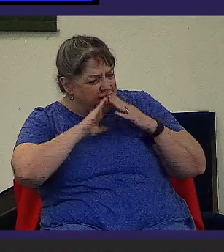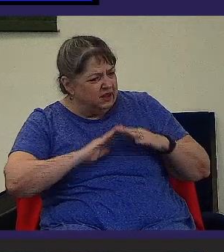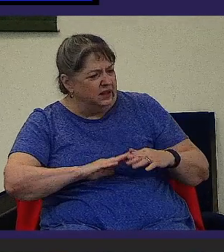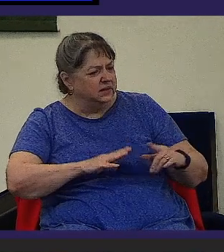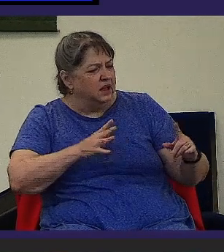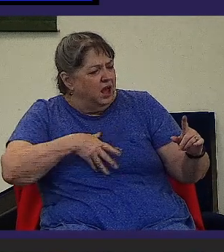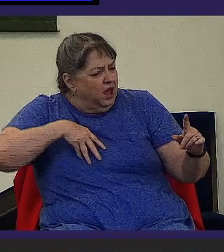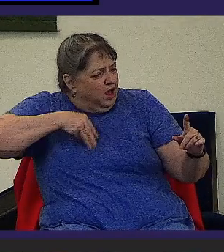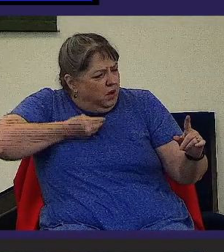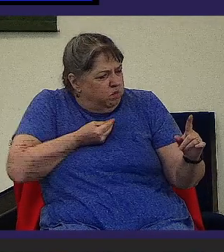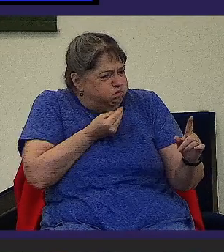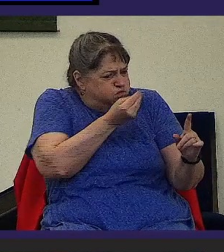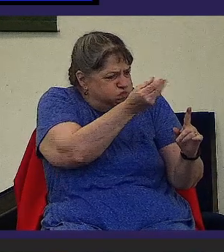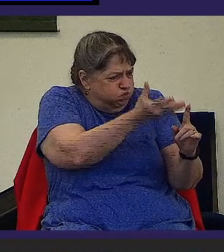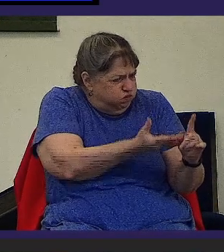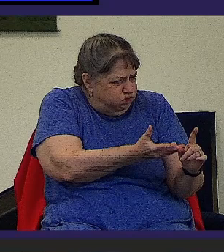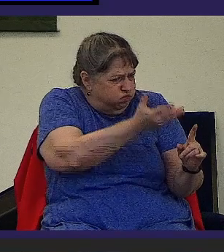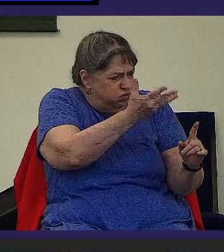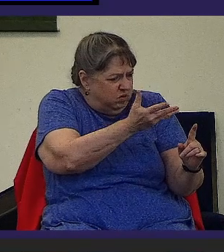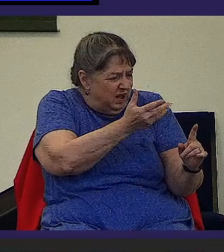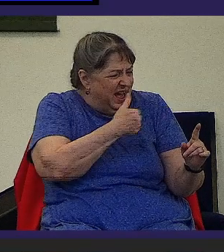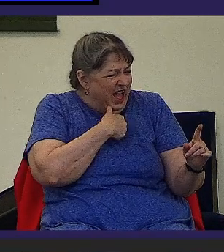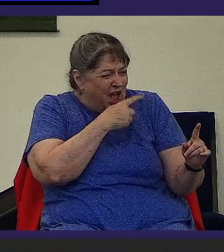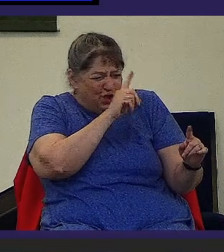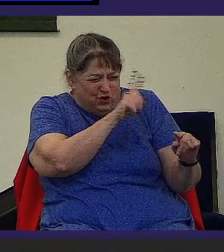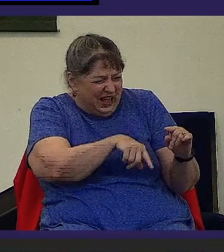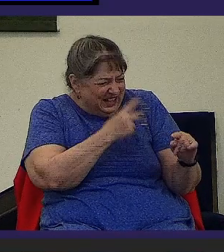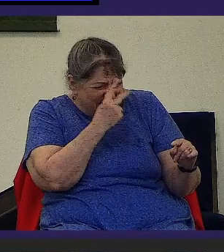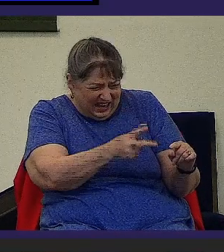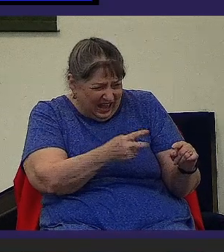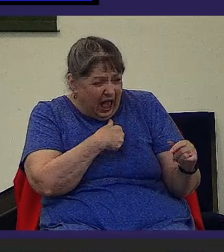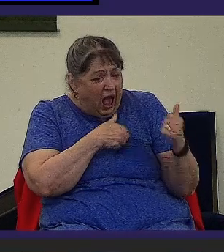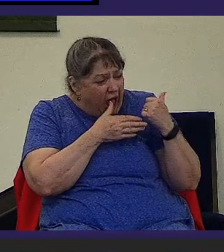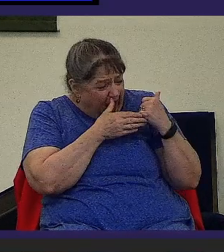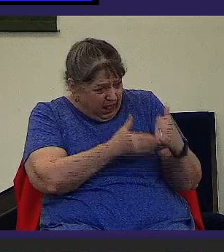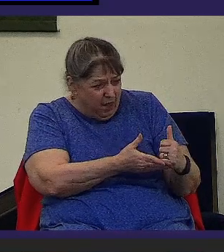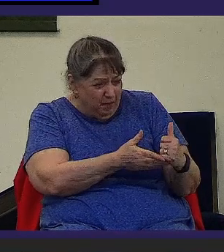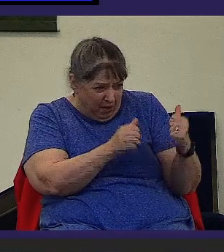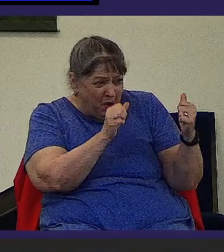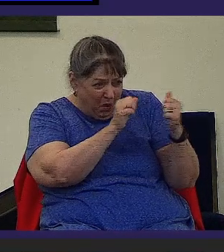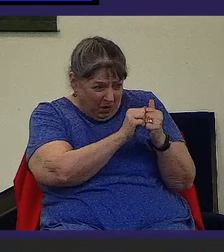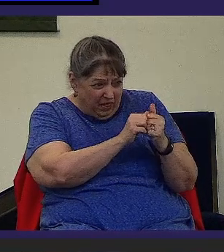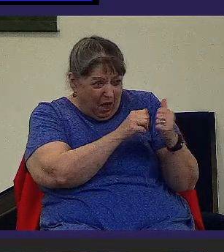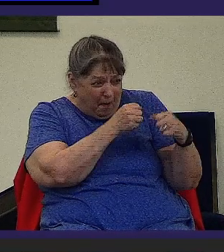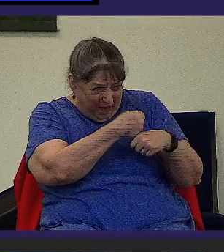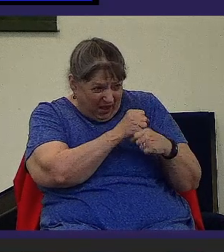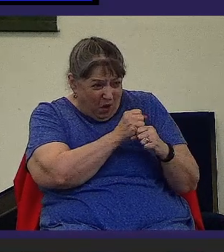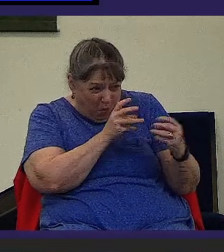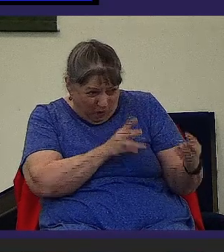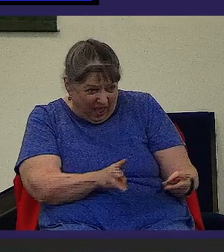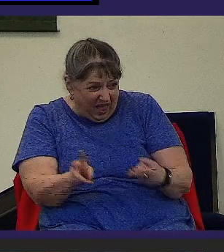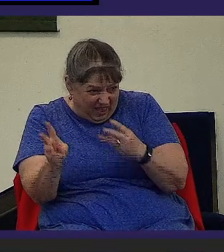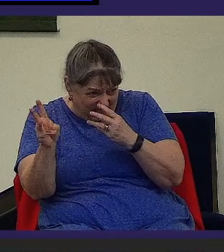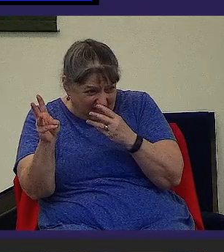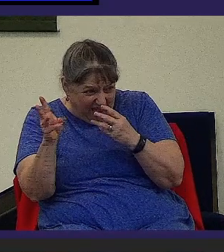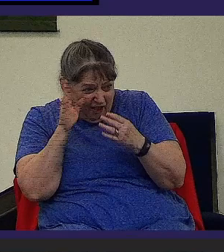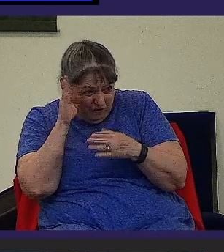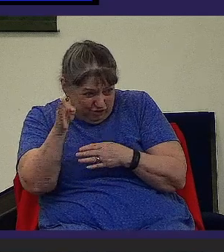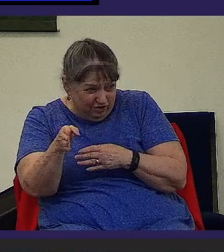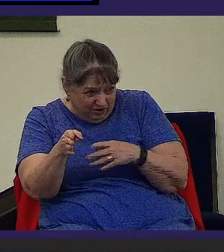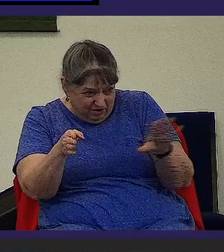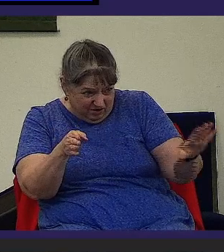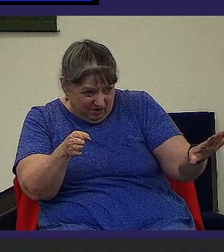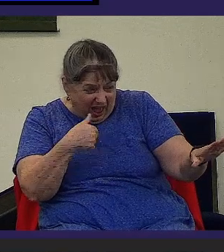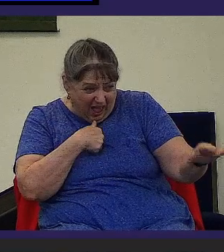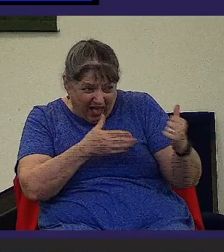indeed the way maker he is indeed the chain breaker he is christ the prince of peace and so he's encouraging them in